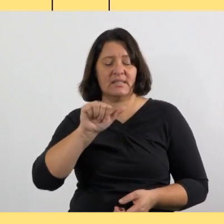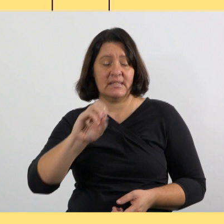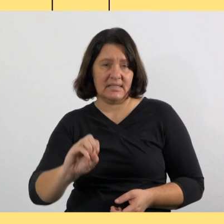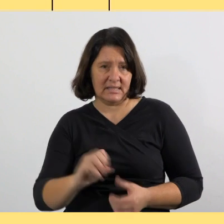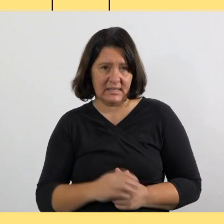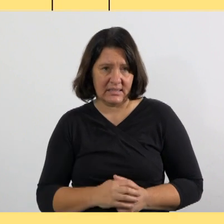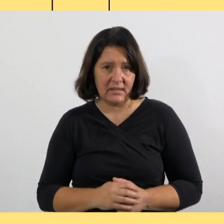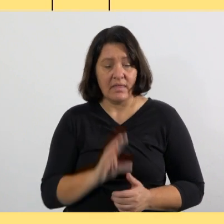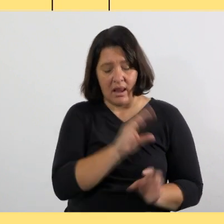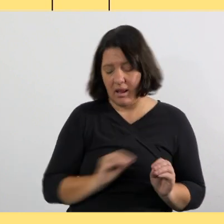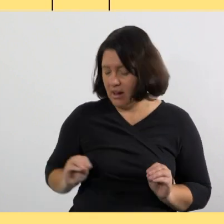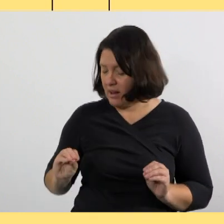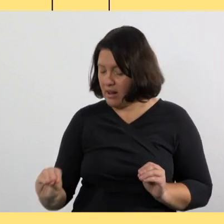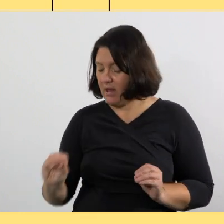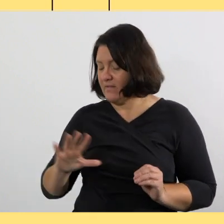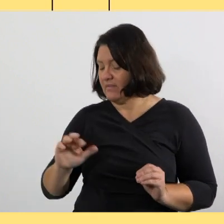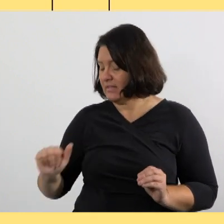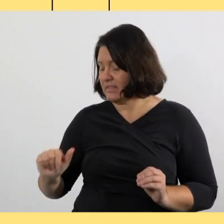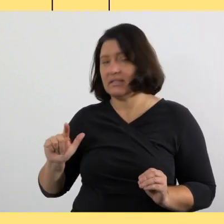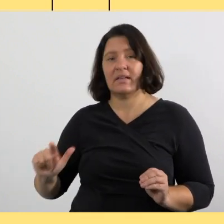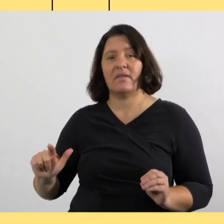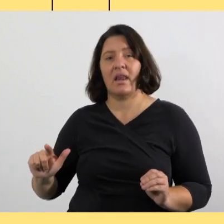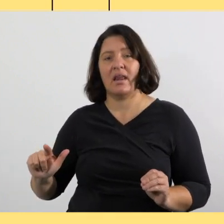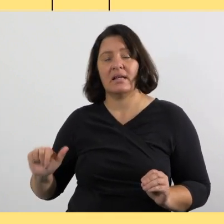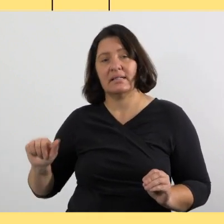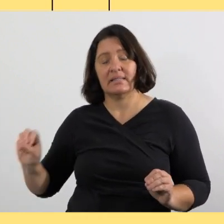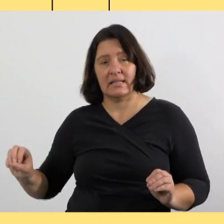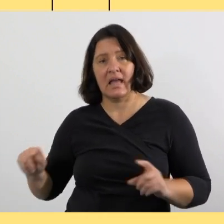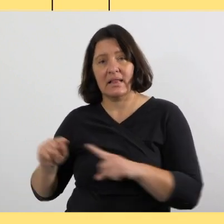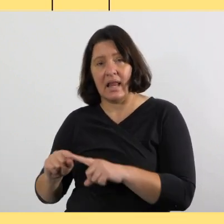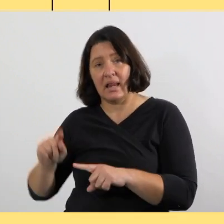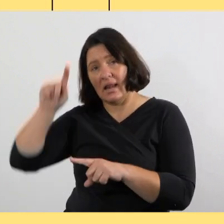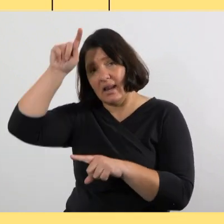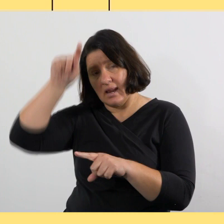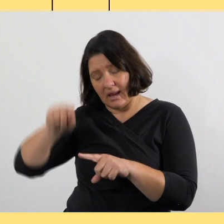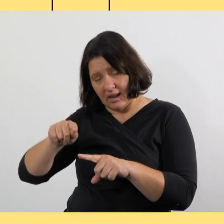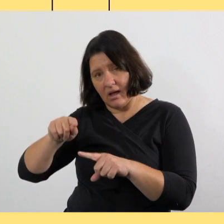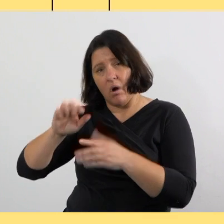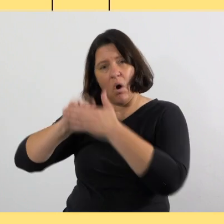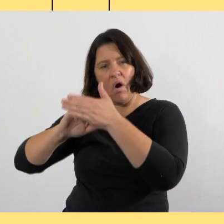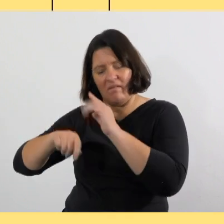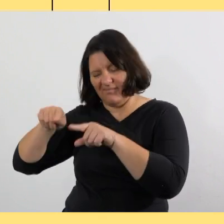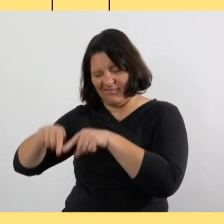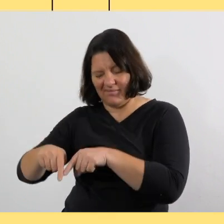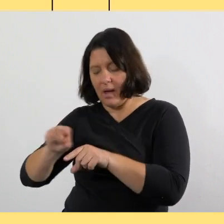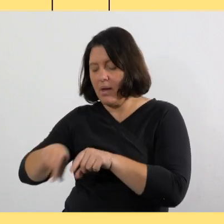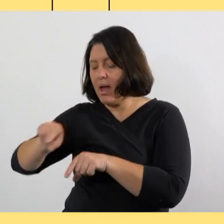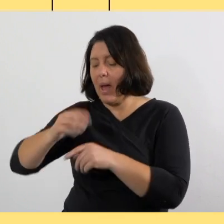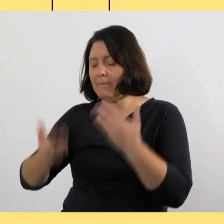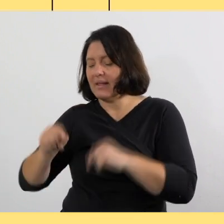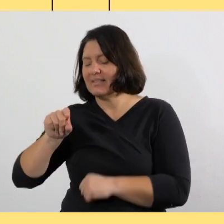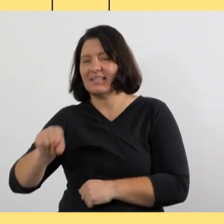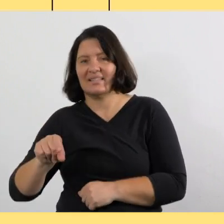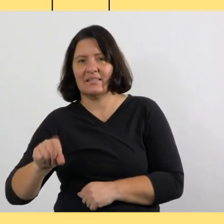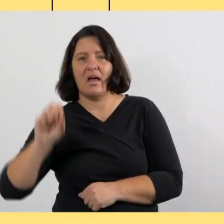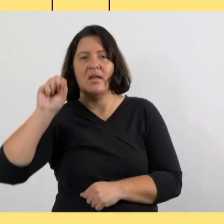56,780. We put 56,780 on both sides. Then we will add the three entries on the